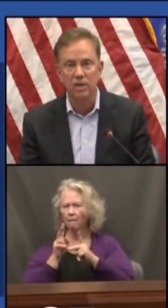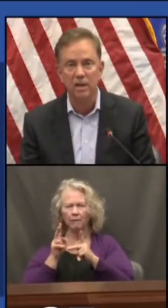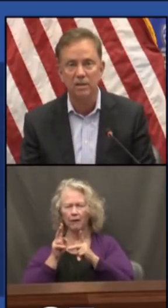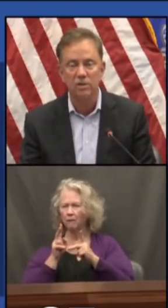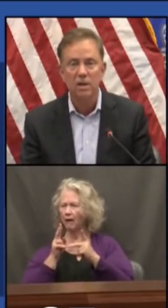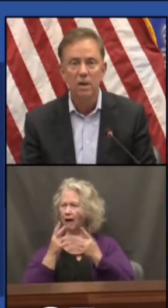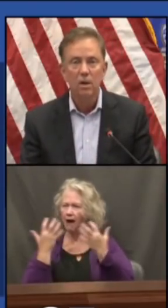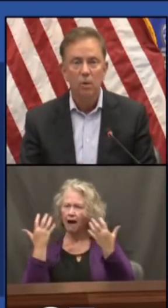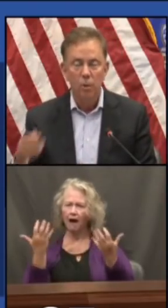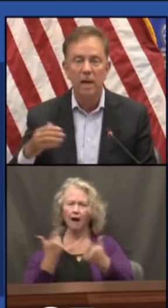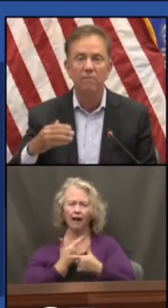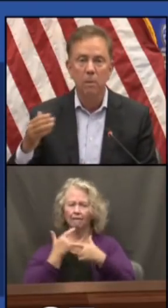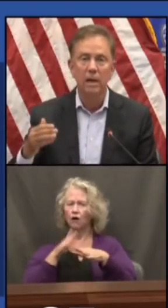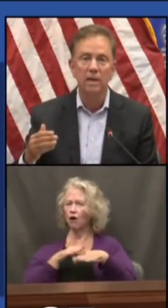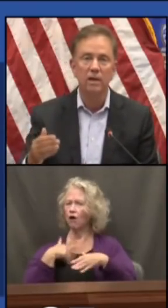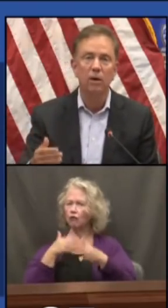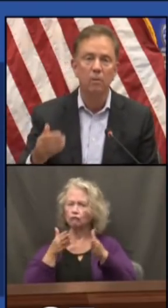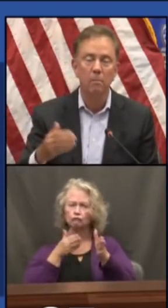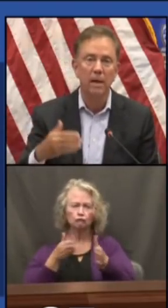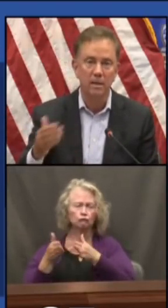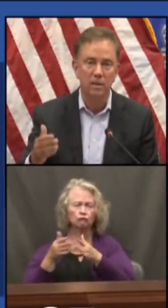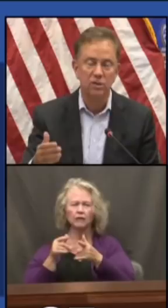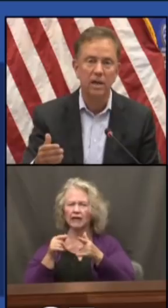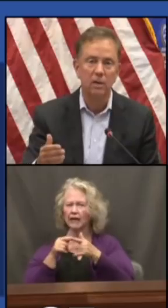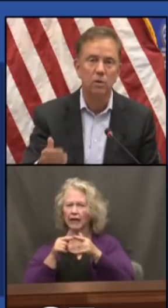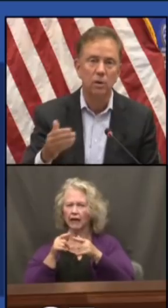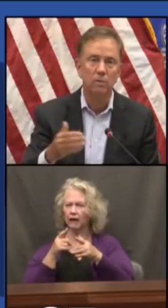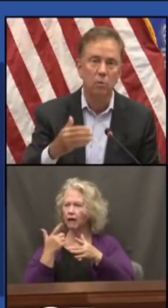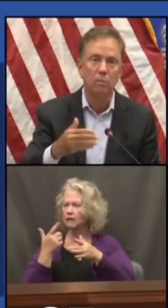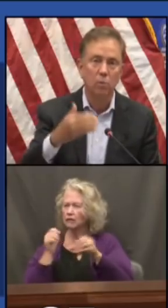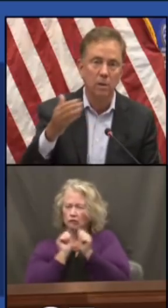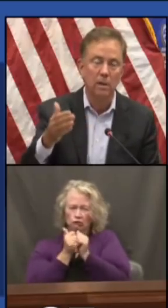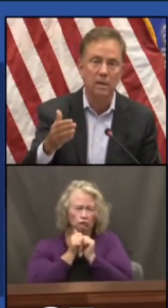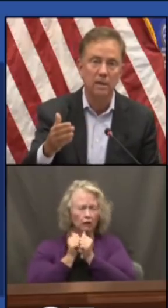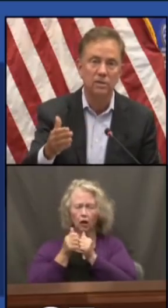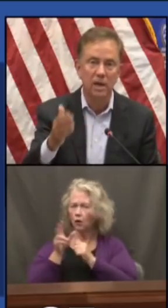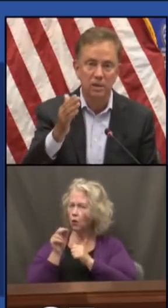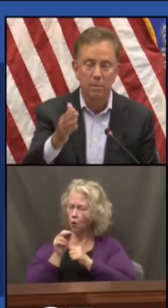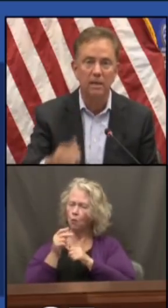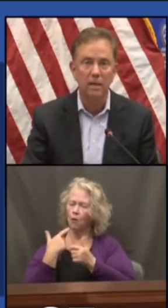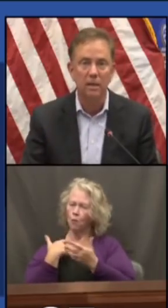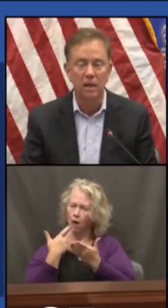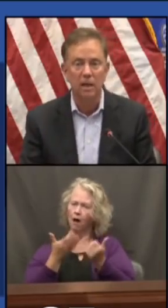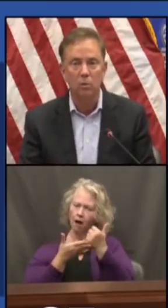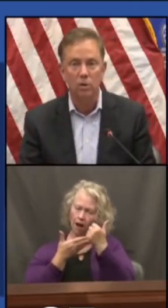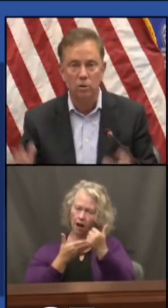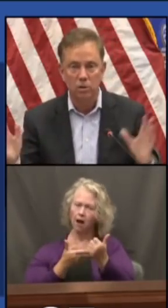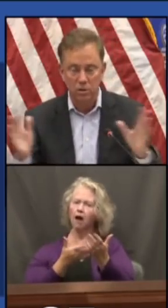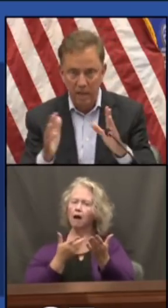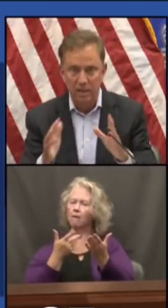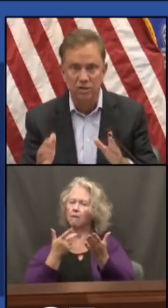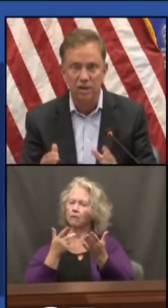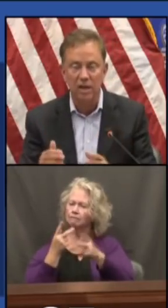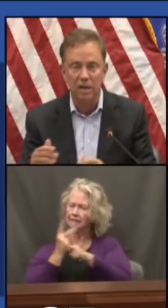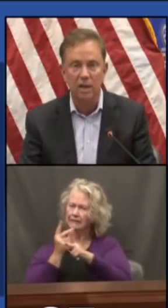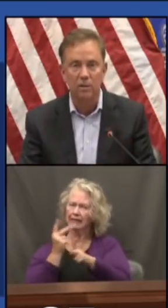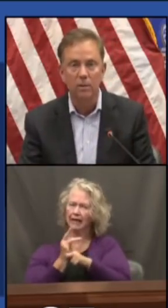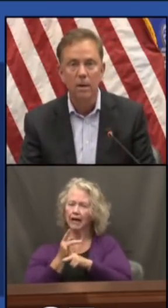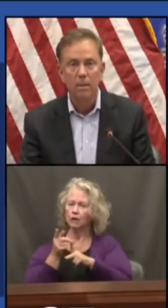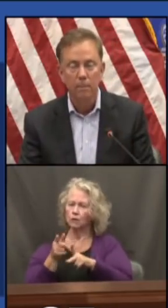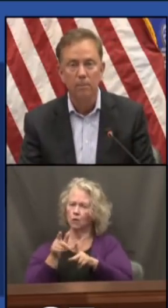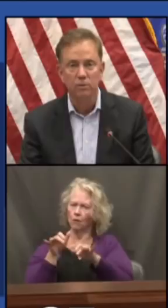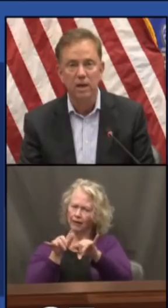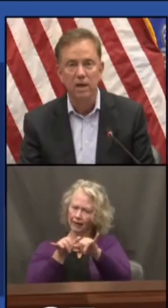congregate settings. We have money to help make the tenant good, and more importantly, in this case, make the landlord good so they can stay